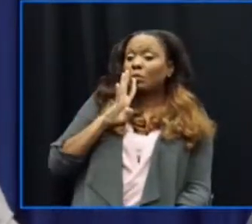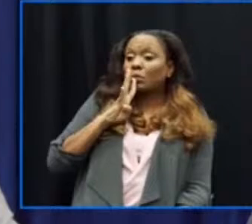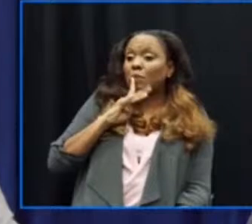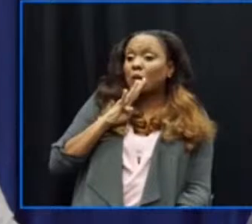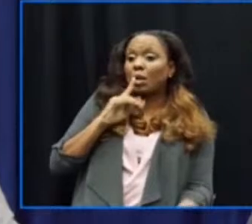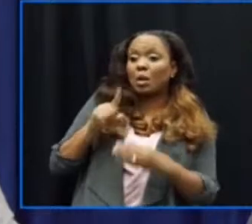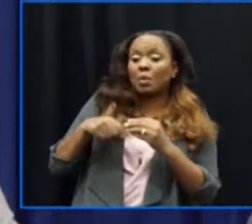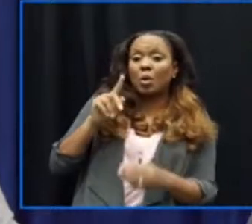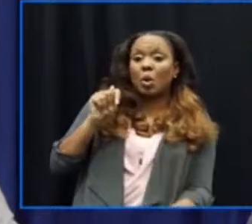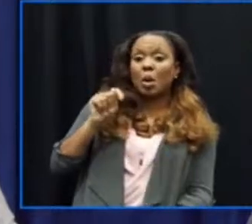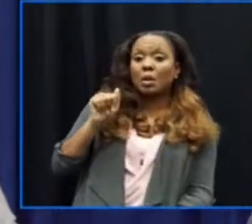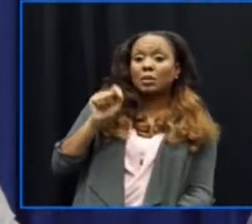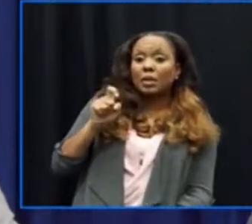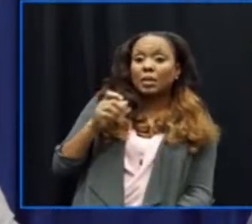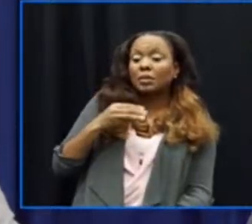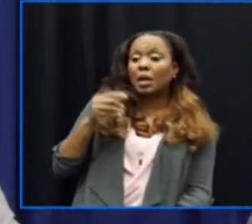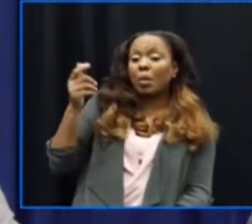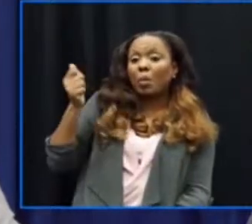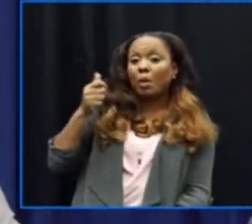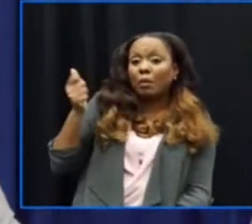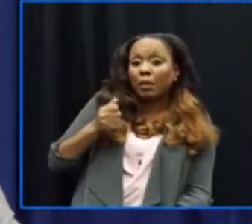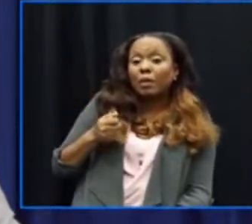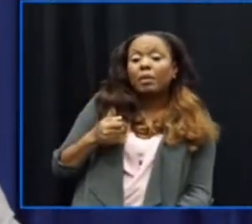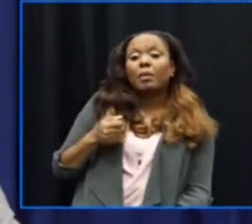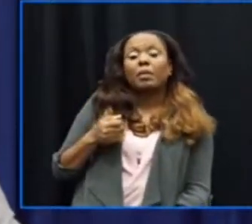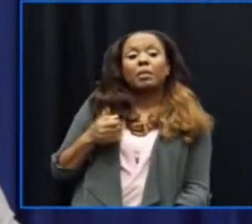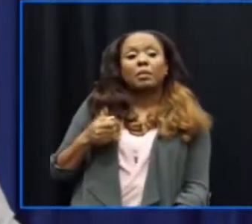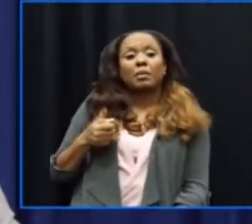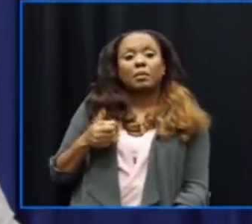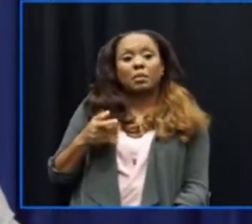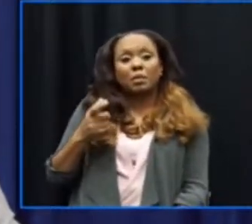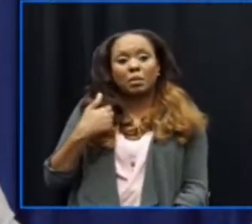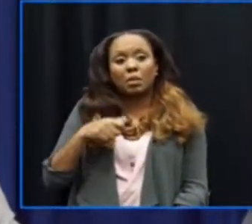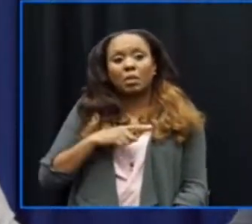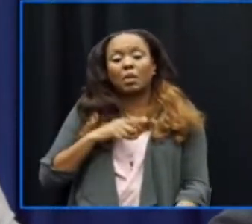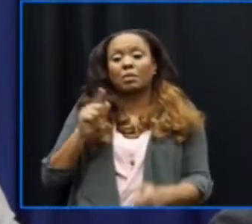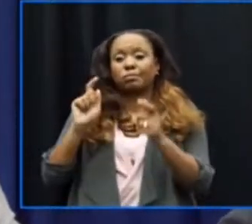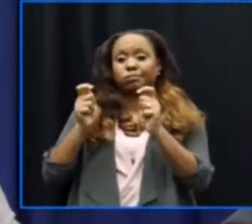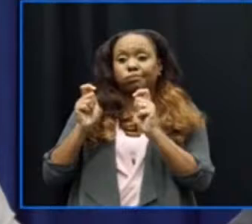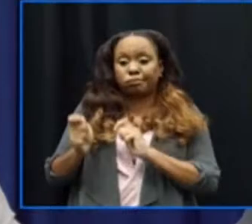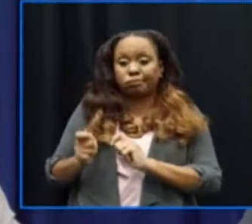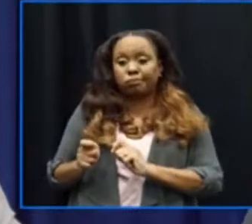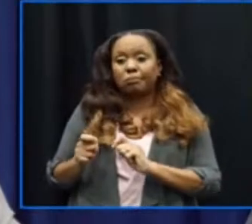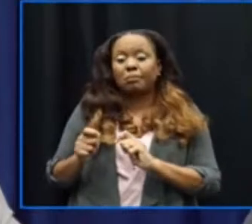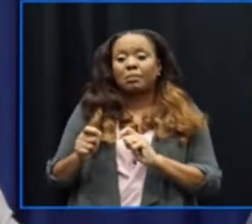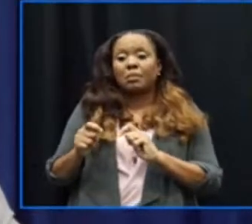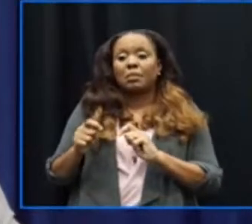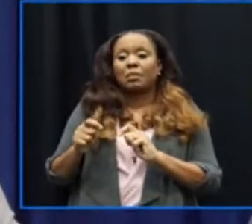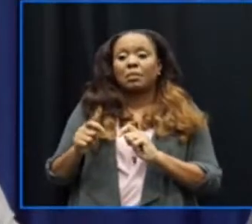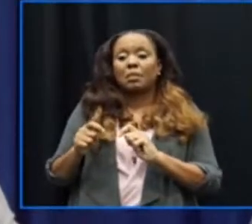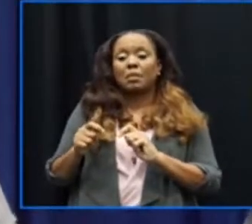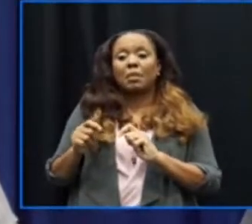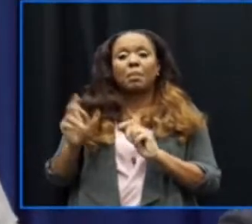are more than happy, and we are in the middle, as you know, of the restructuring of the Ministry of People Empowerment.